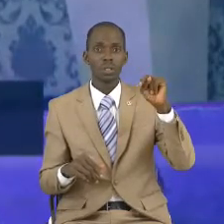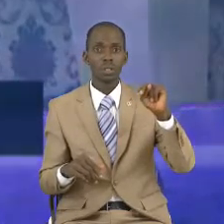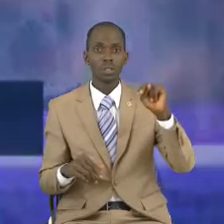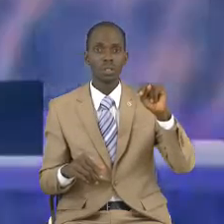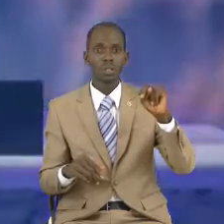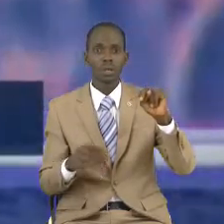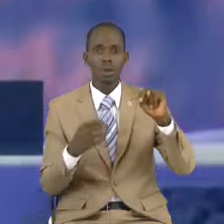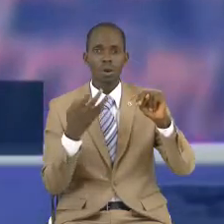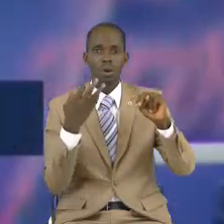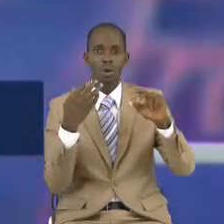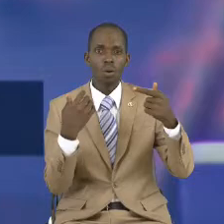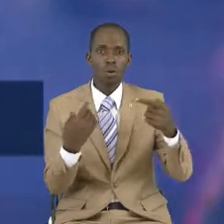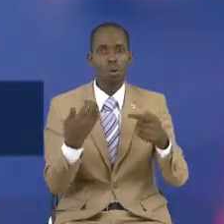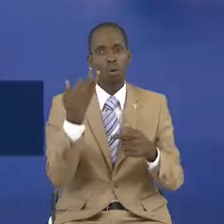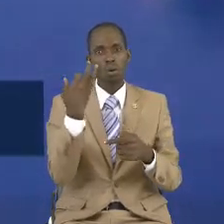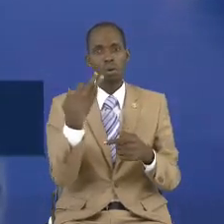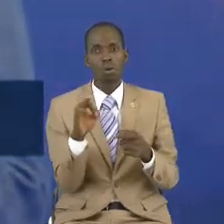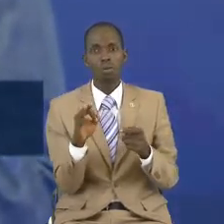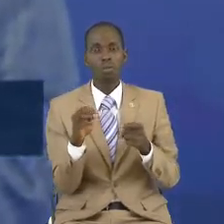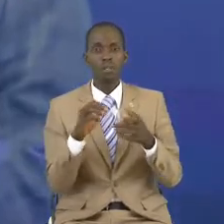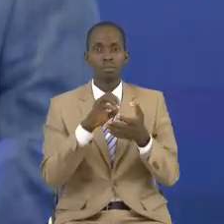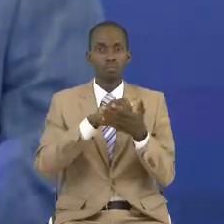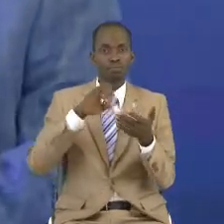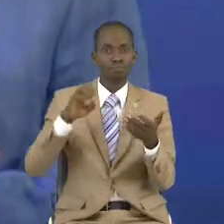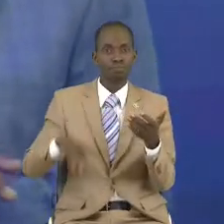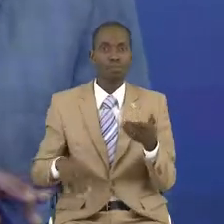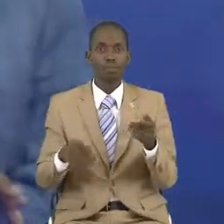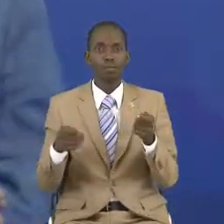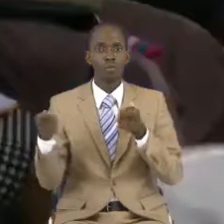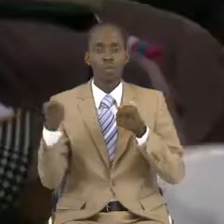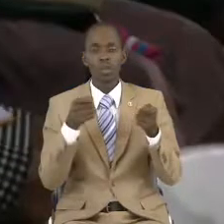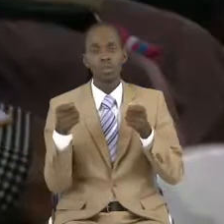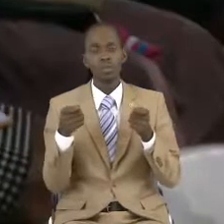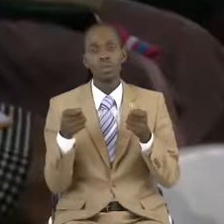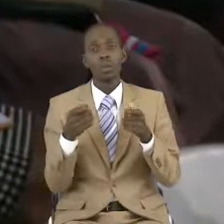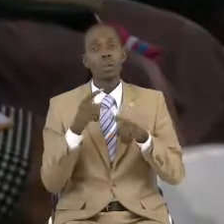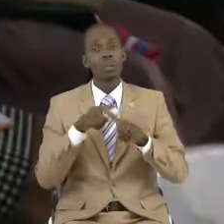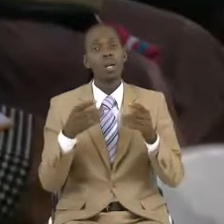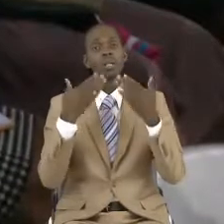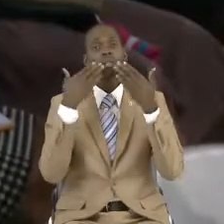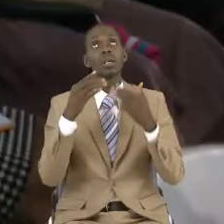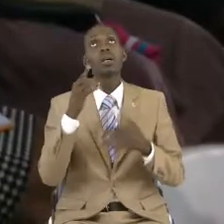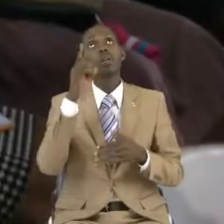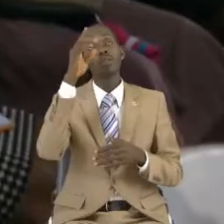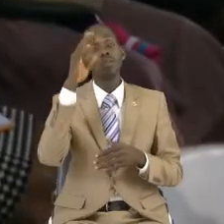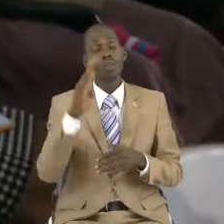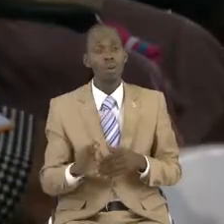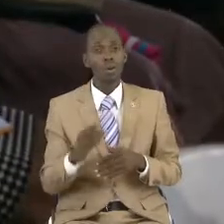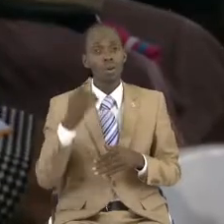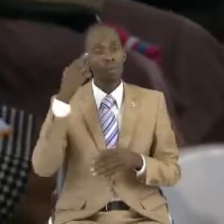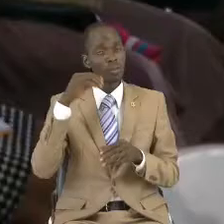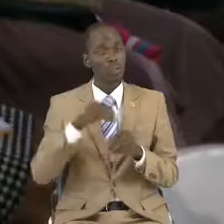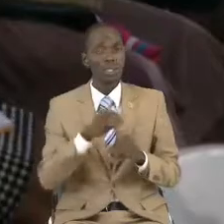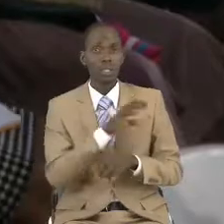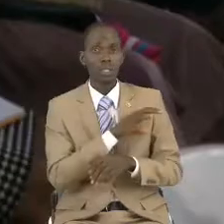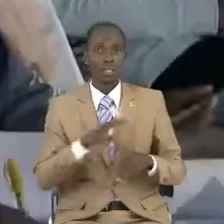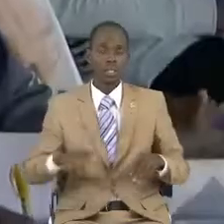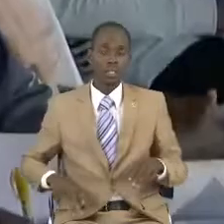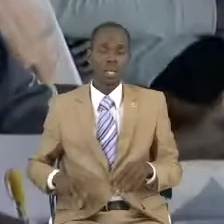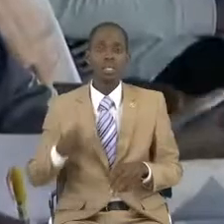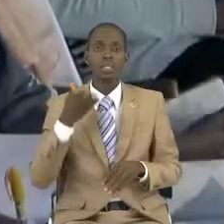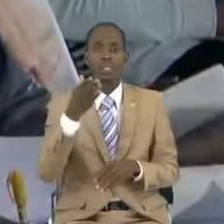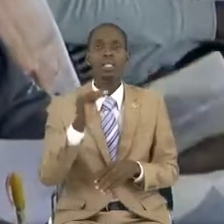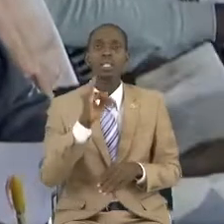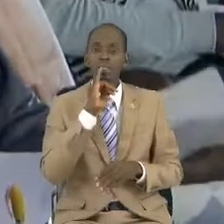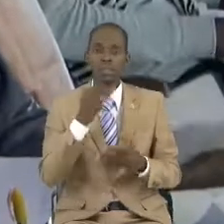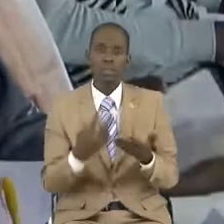thank god in christ this resurrection i said in christ there is restoration